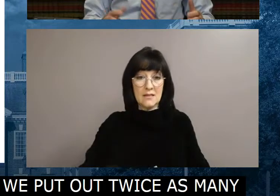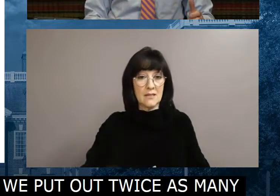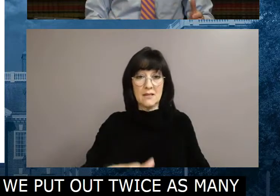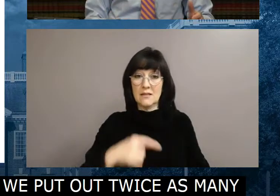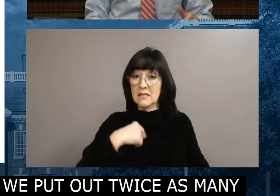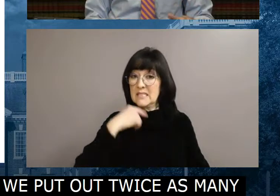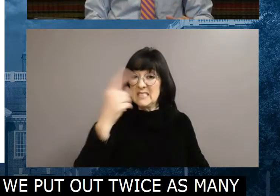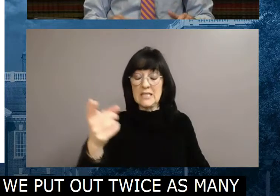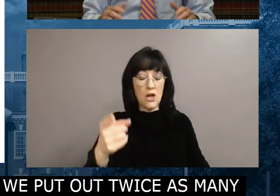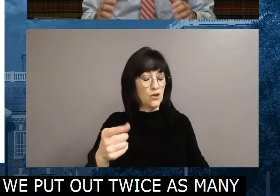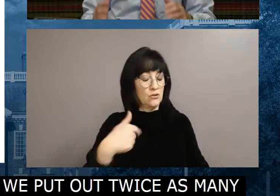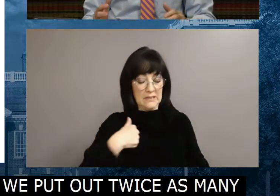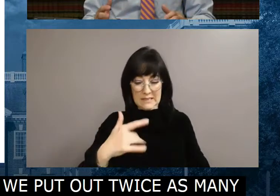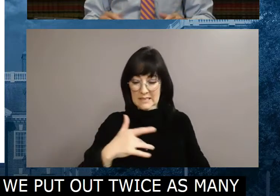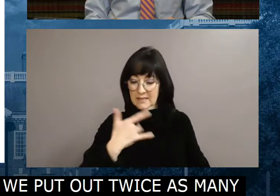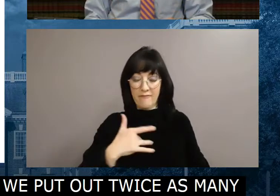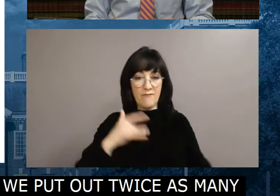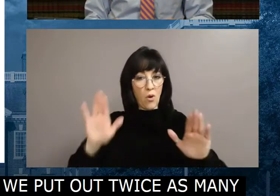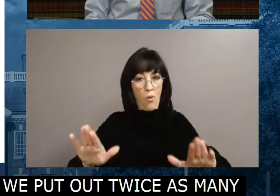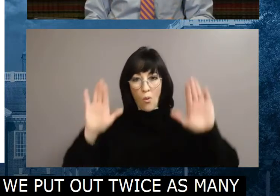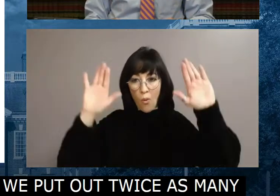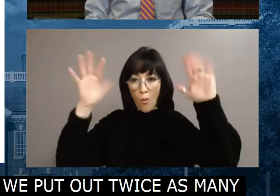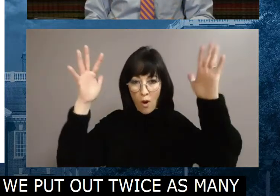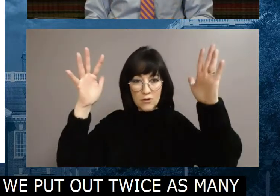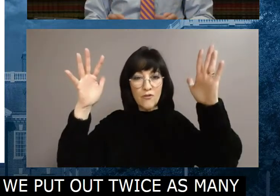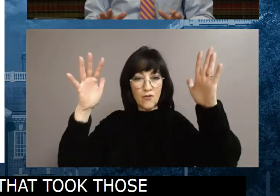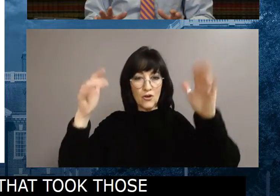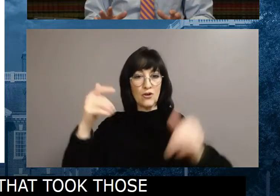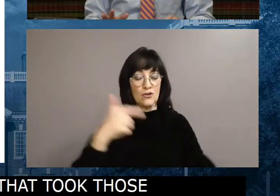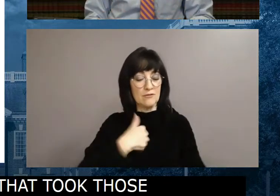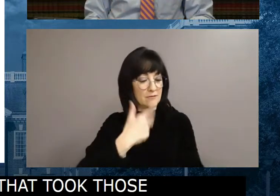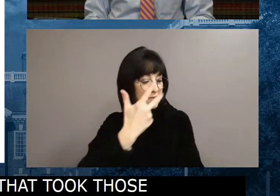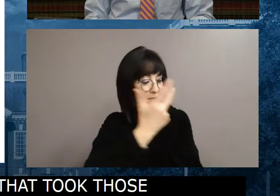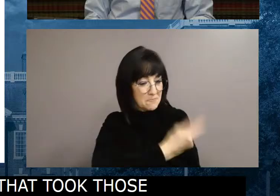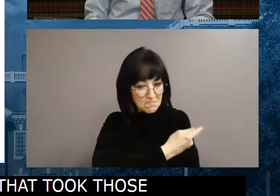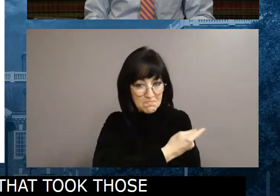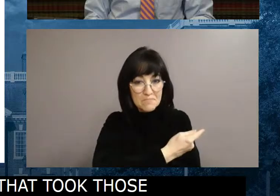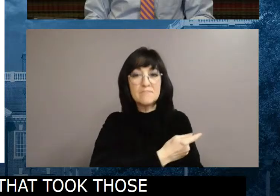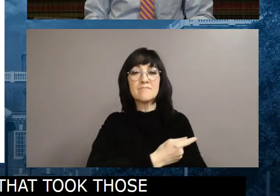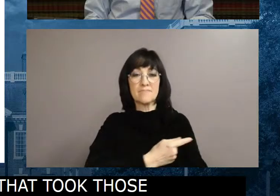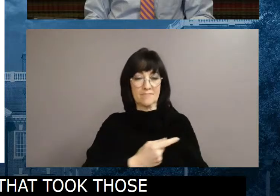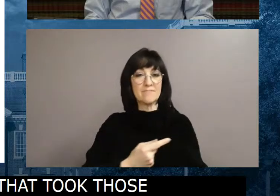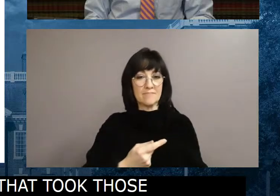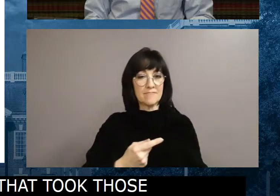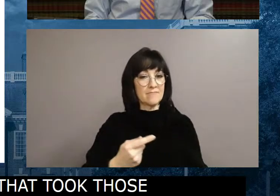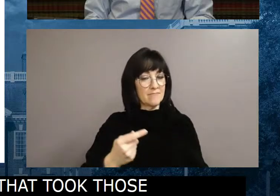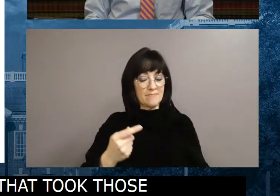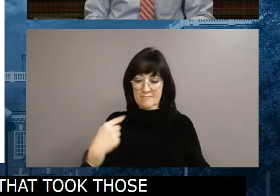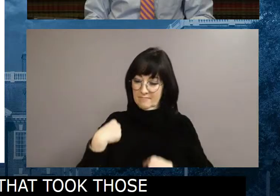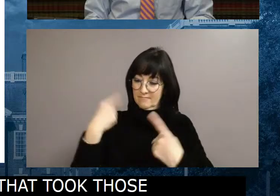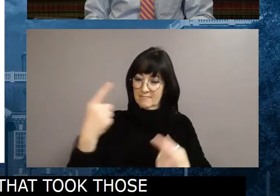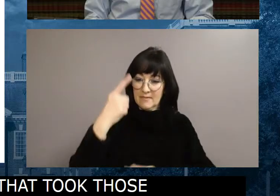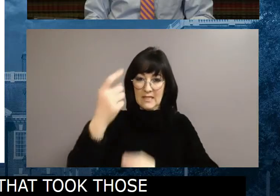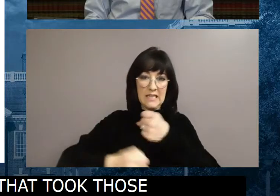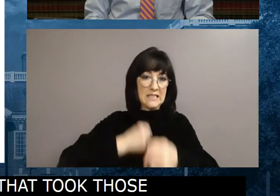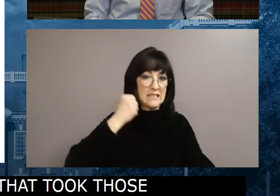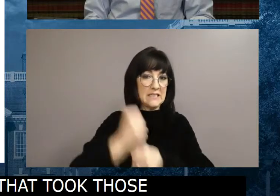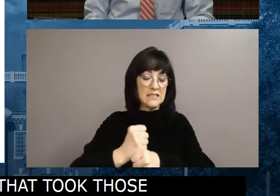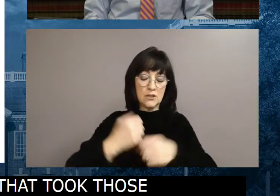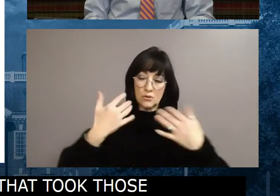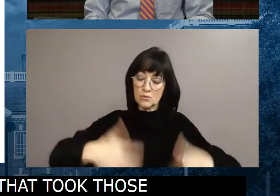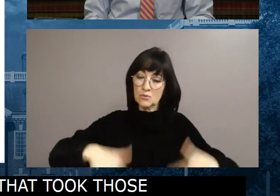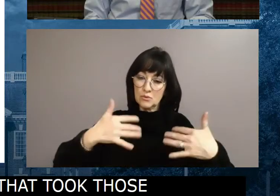it's a great feeling to get that first dose. It's been an incredible year, very difficult year. It's certainly, if